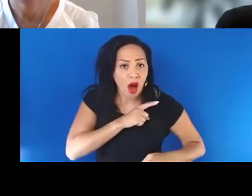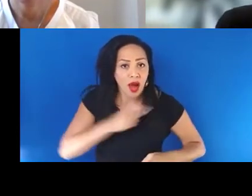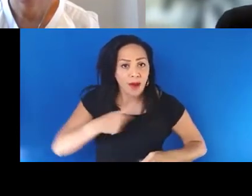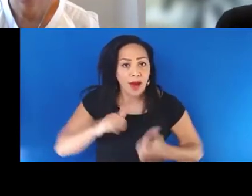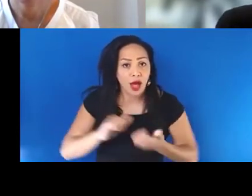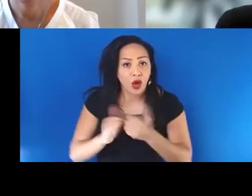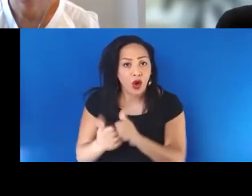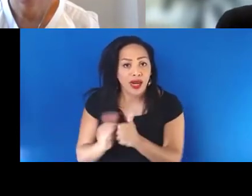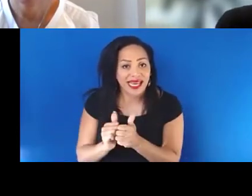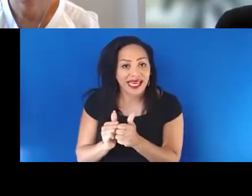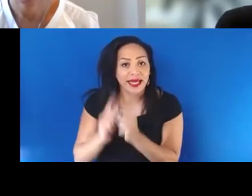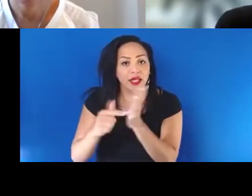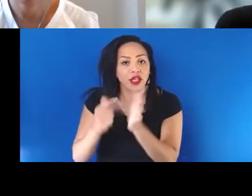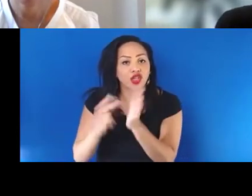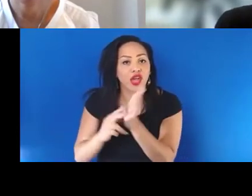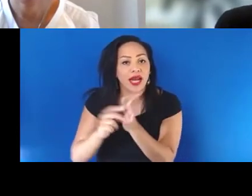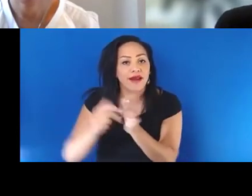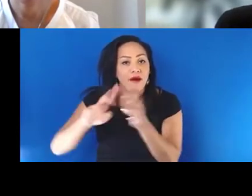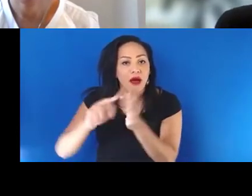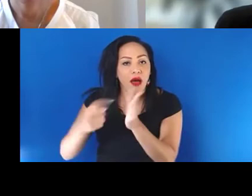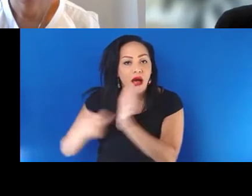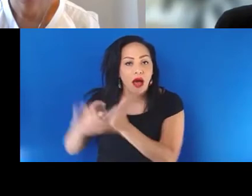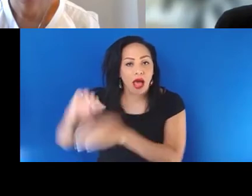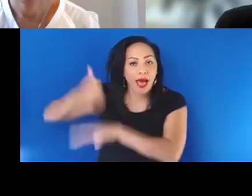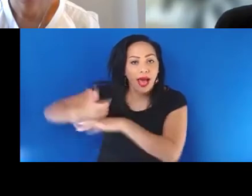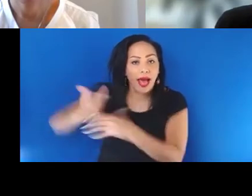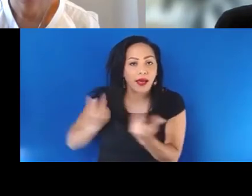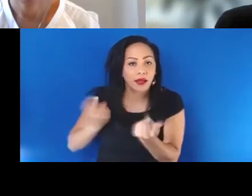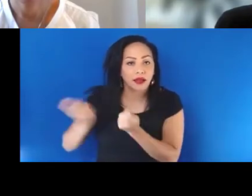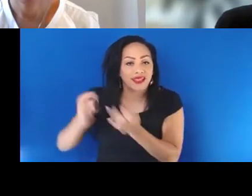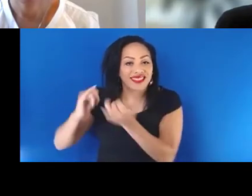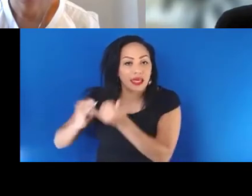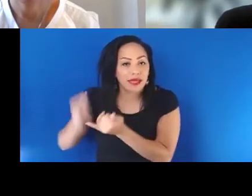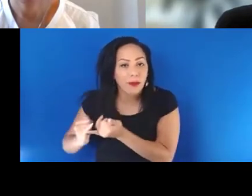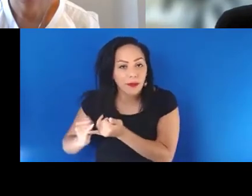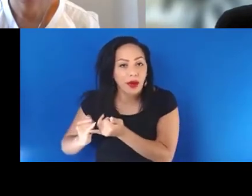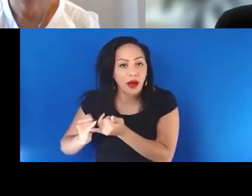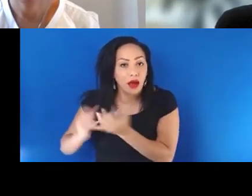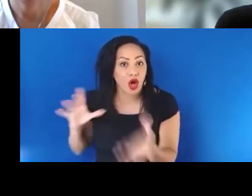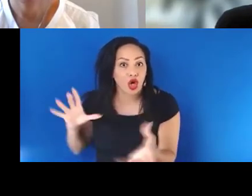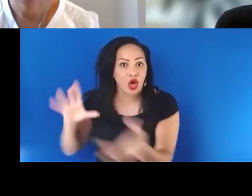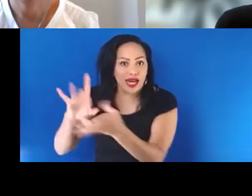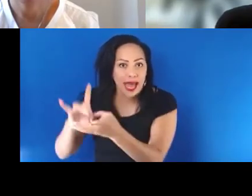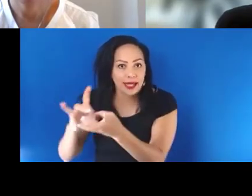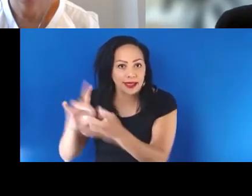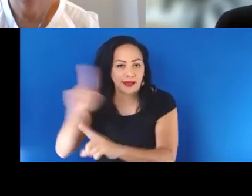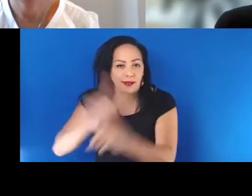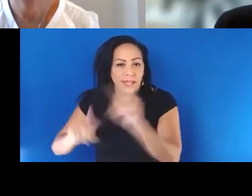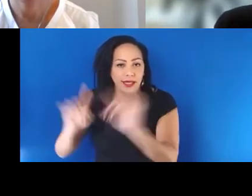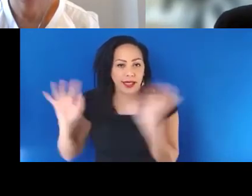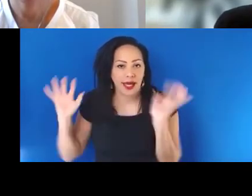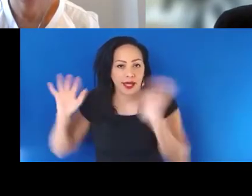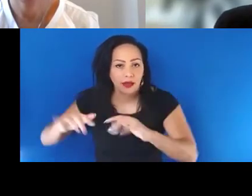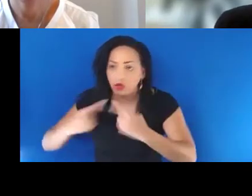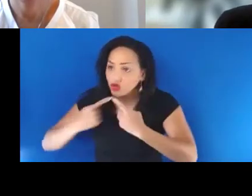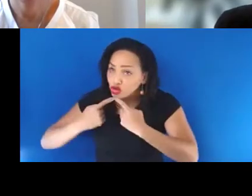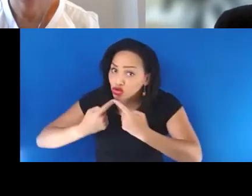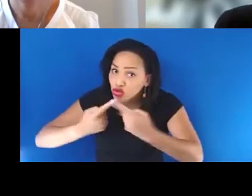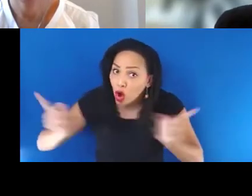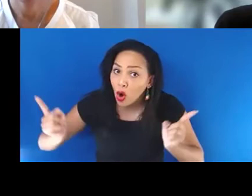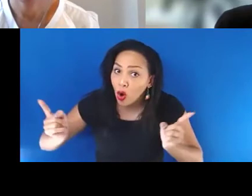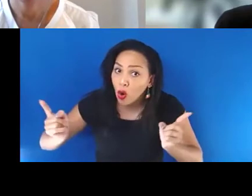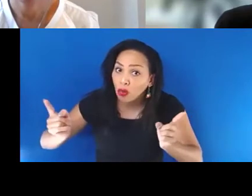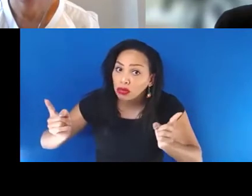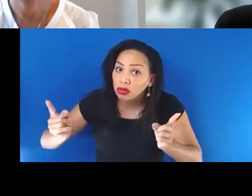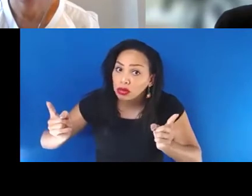the September Connect, where she basically told the communicators that in this session, we're inviting rage to